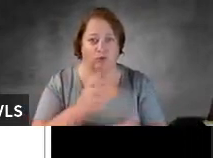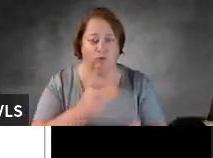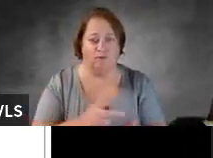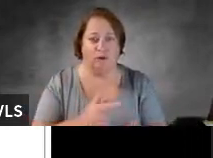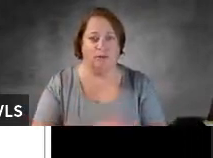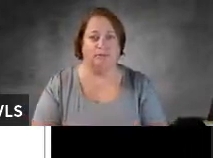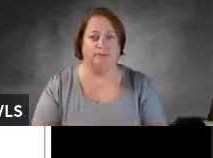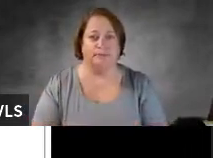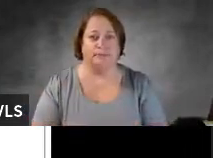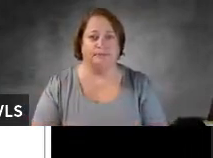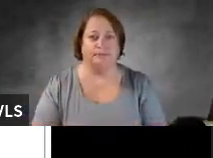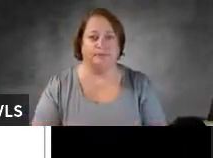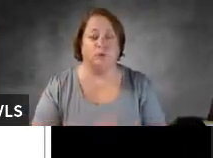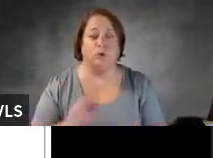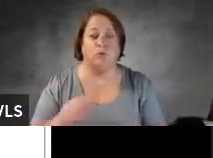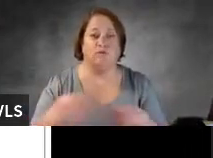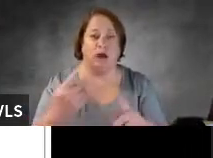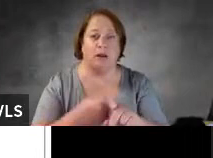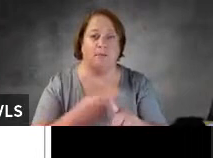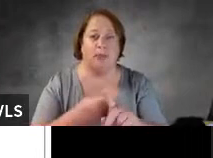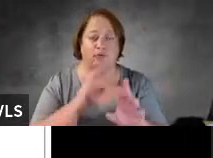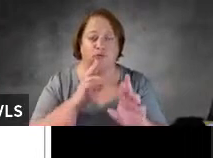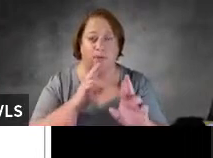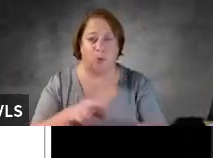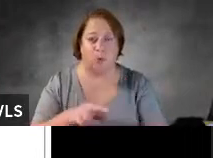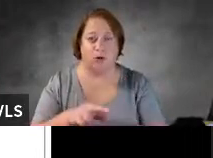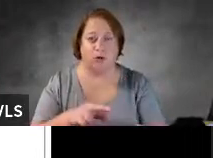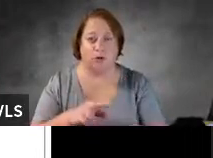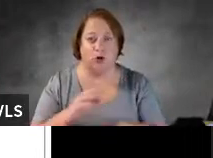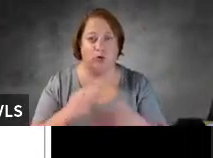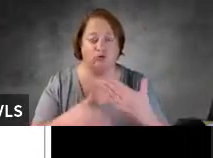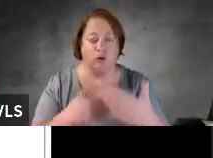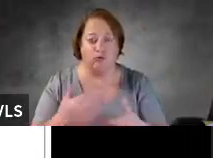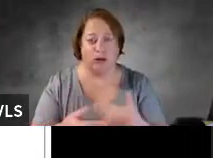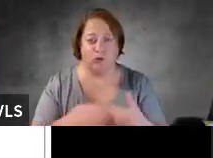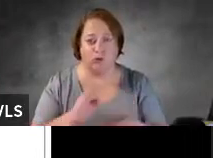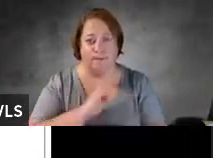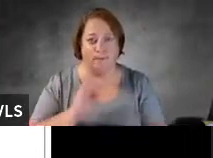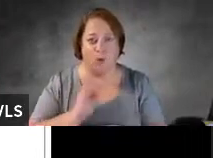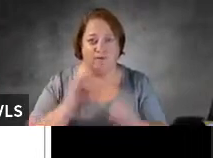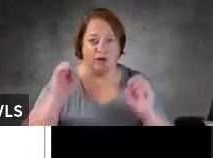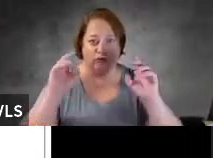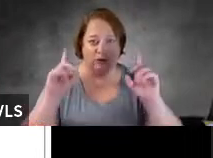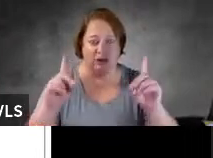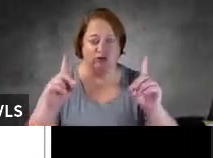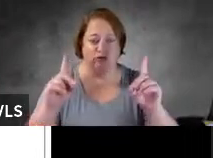strategic plan. We provide monthly reports on progress to the Board of Education